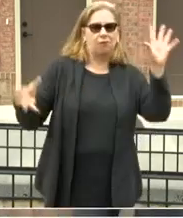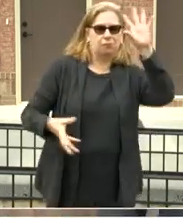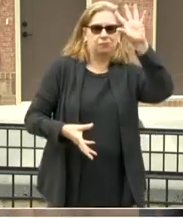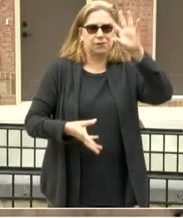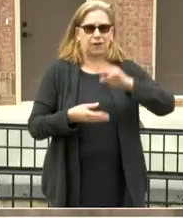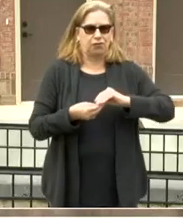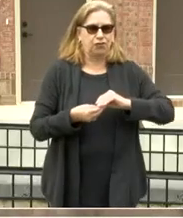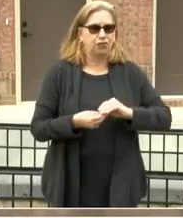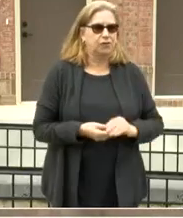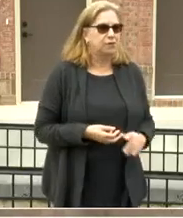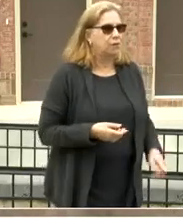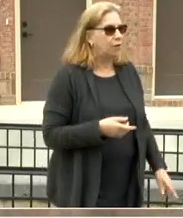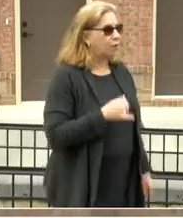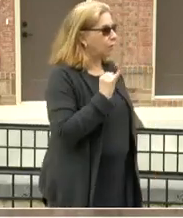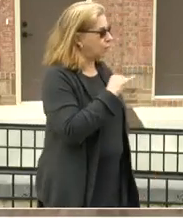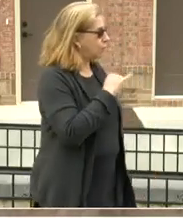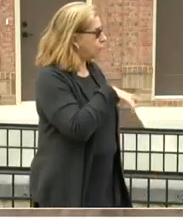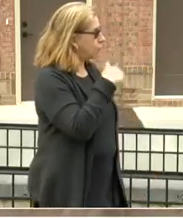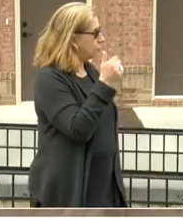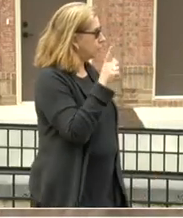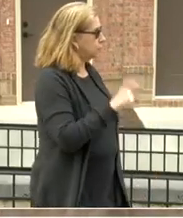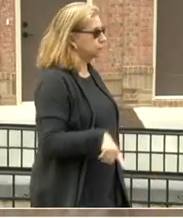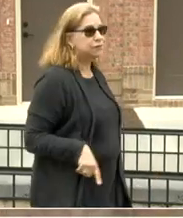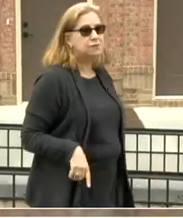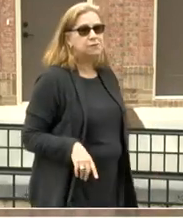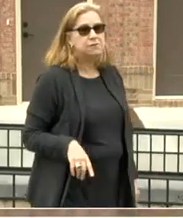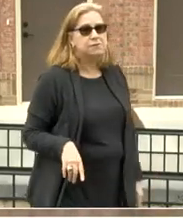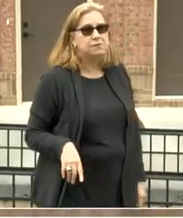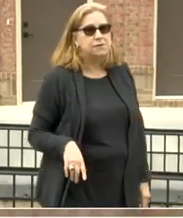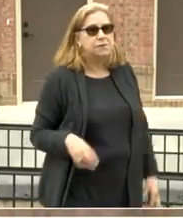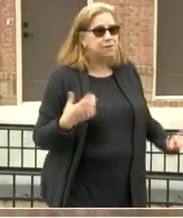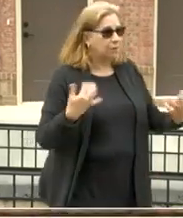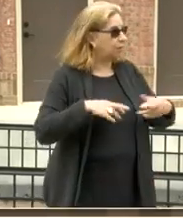Any other questions? All right, let's cut the ribbon.